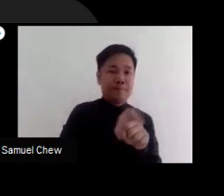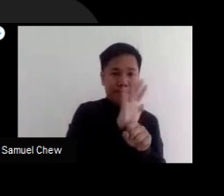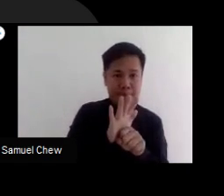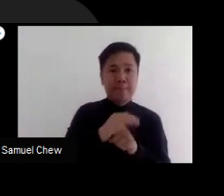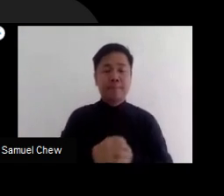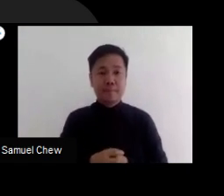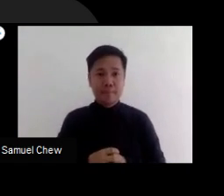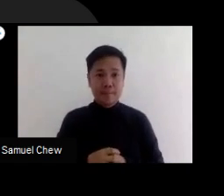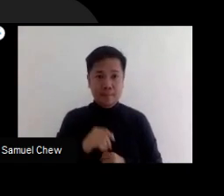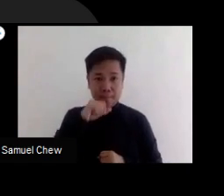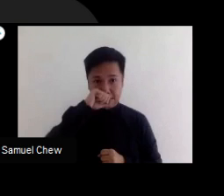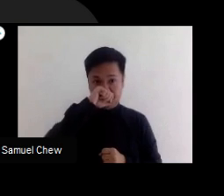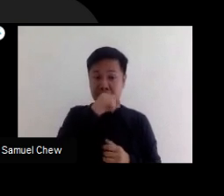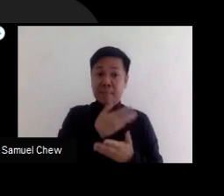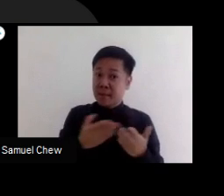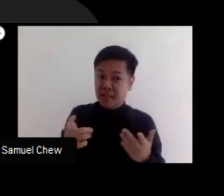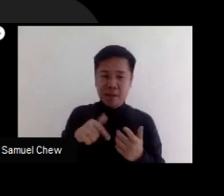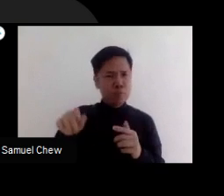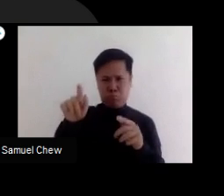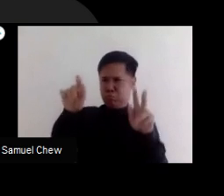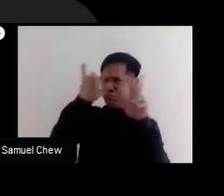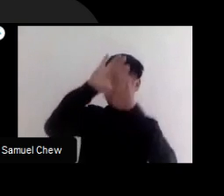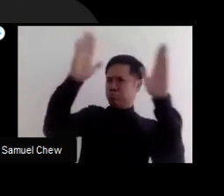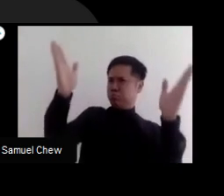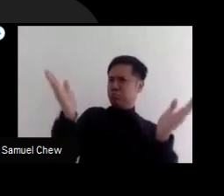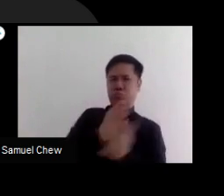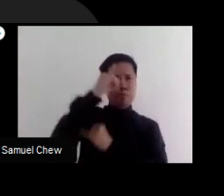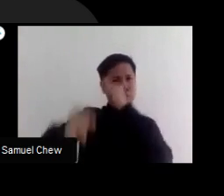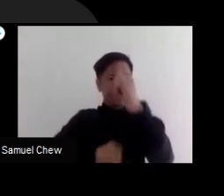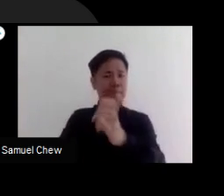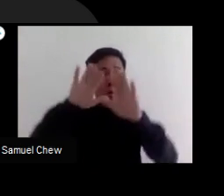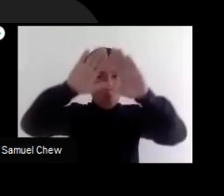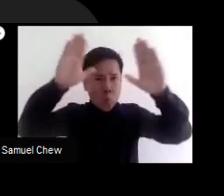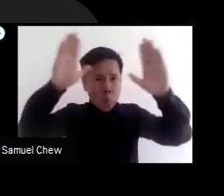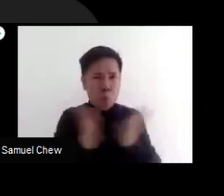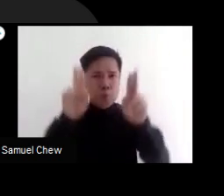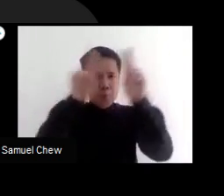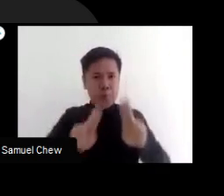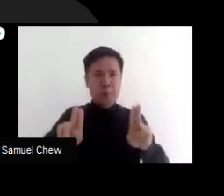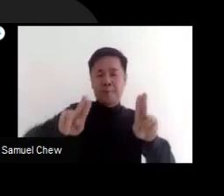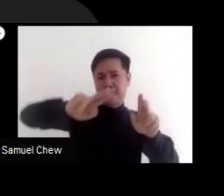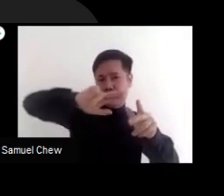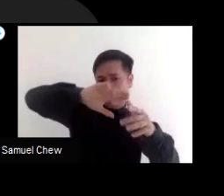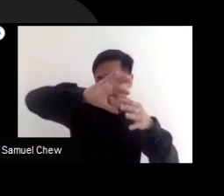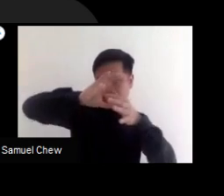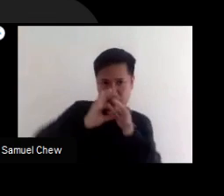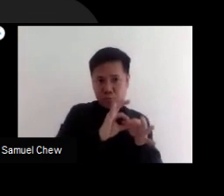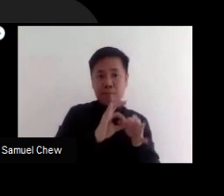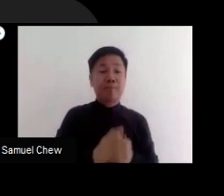global solidarity and international cooperation. Unilateral coercive measures which are contrary